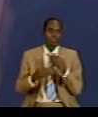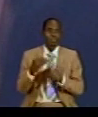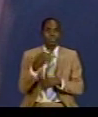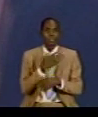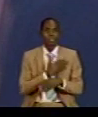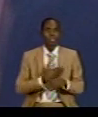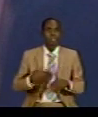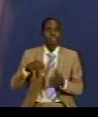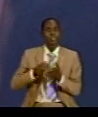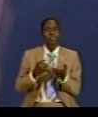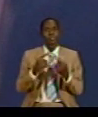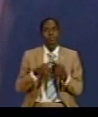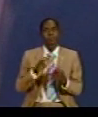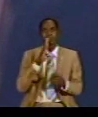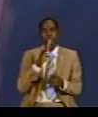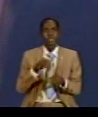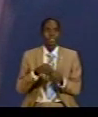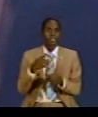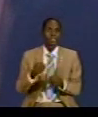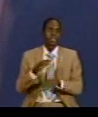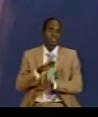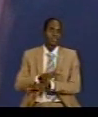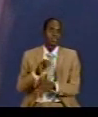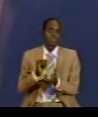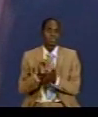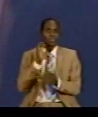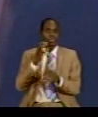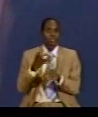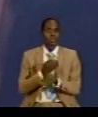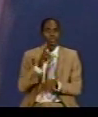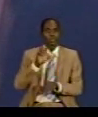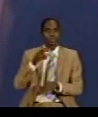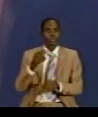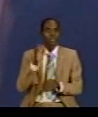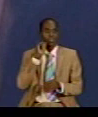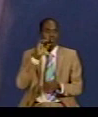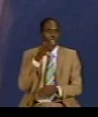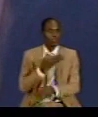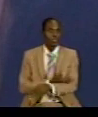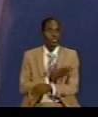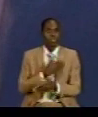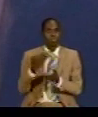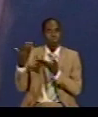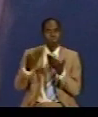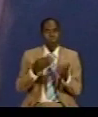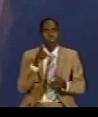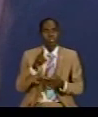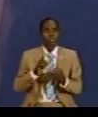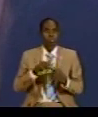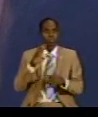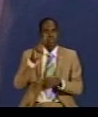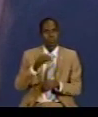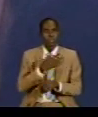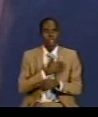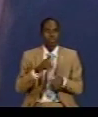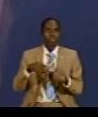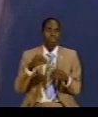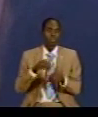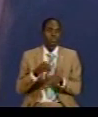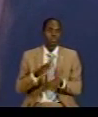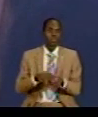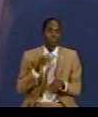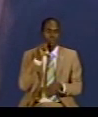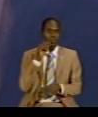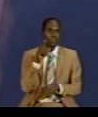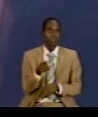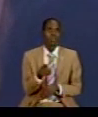her. And Laban gave unto his daughter Leah Zilpah his maid for an handmaid. And it came to pass